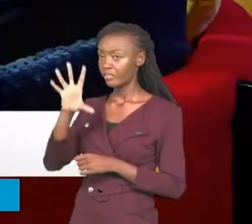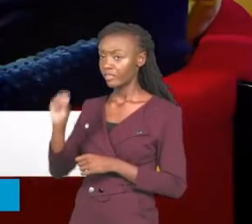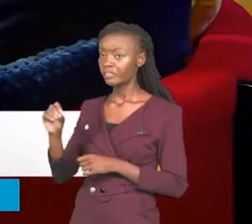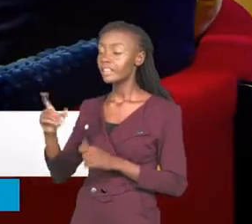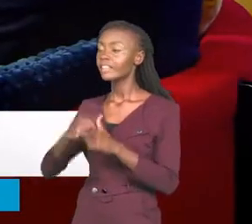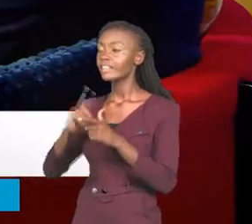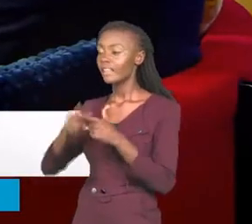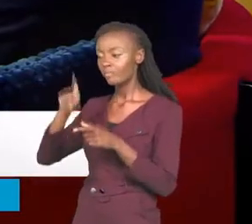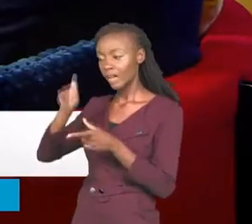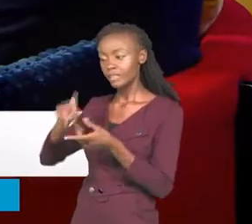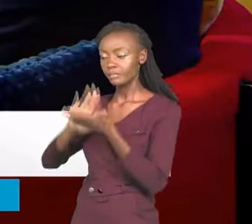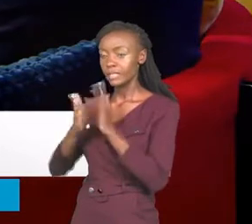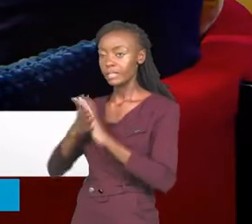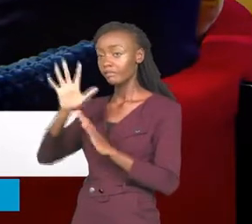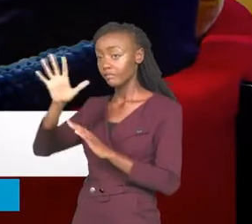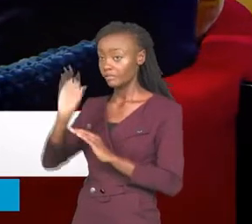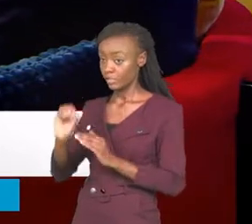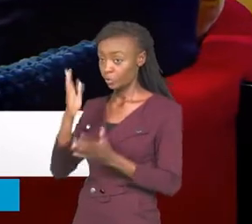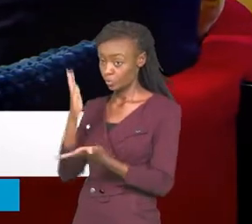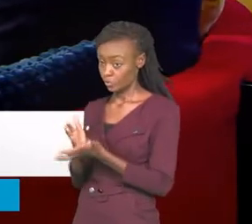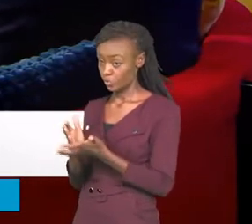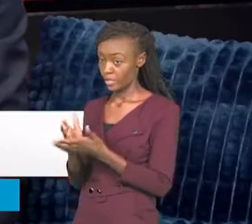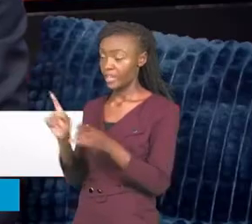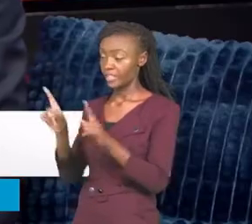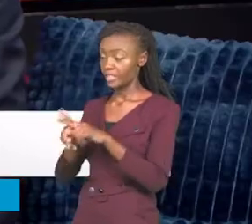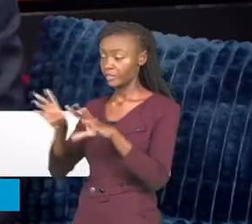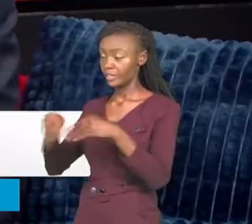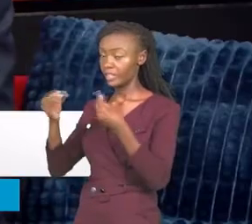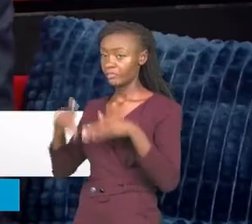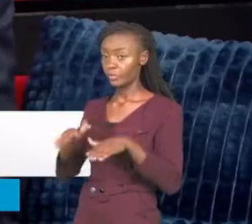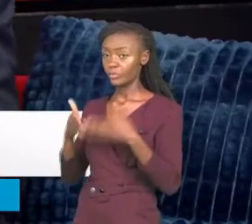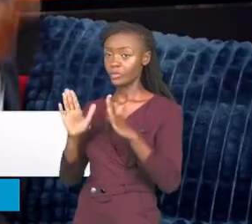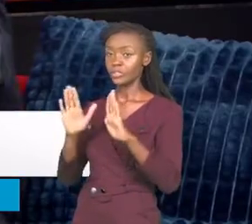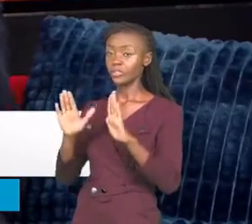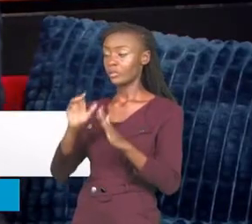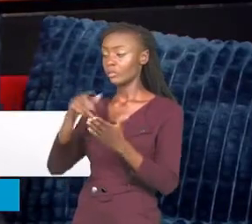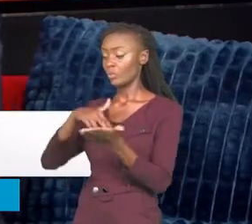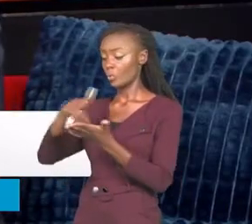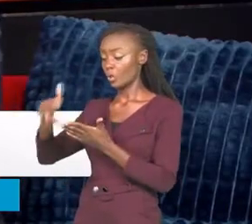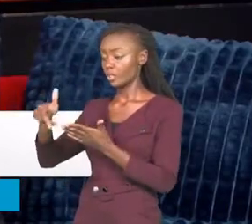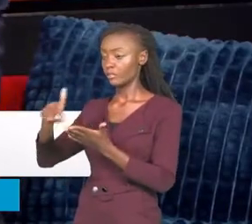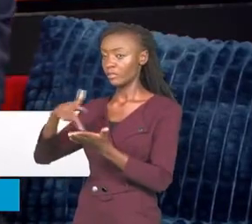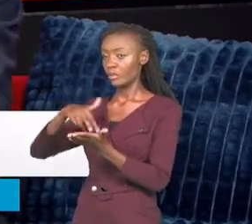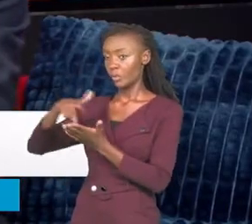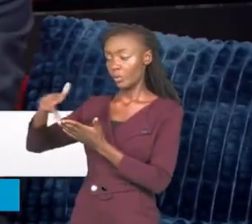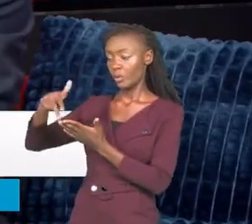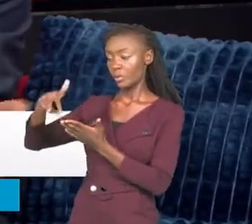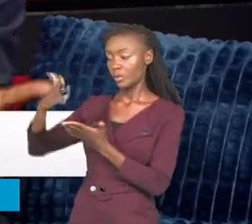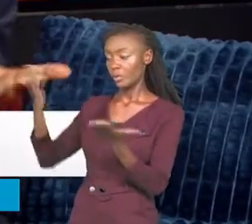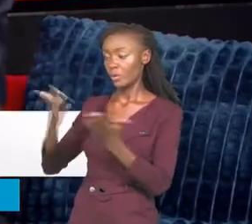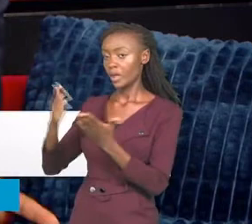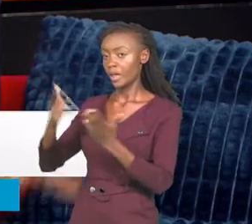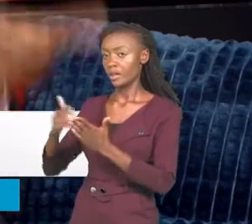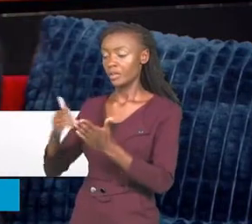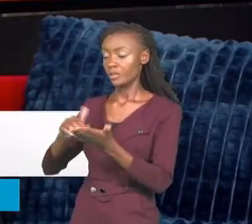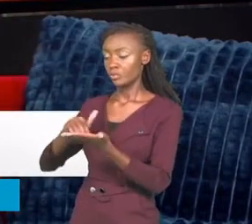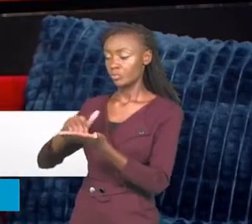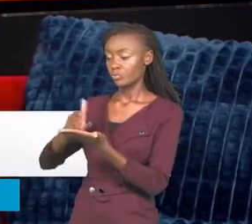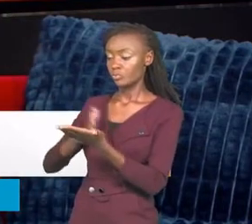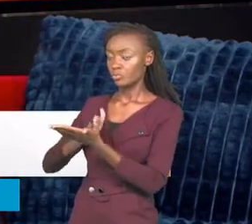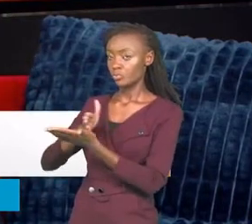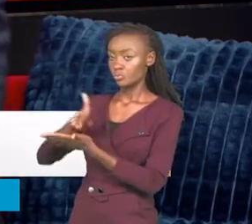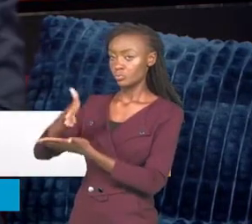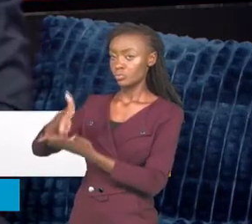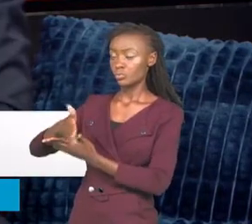50. And of course, it's a bridge where they've given an opportunity for even pedestrians to cross up. They can actually have the option. Yes, I understand it's kind of a